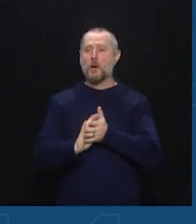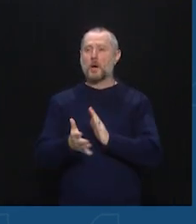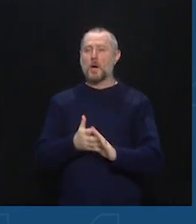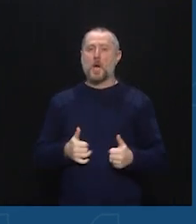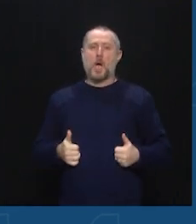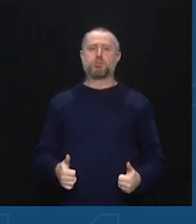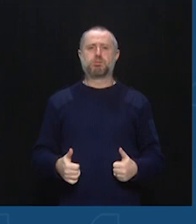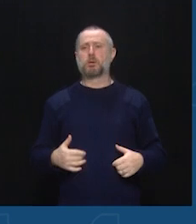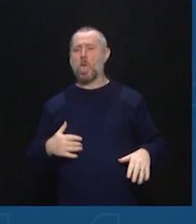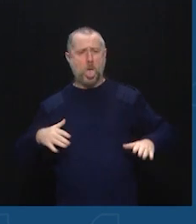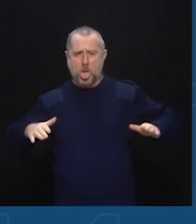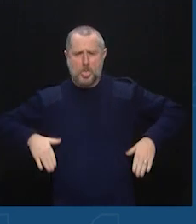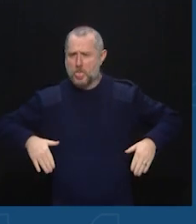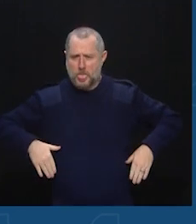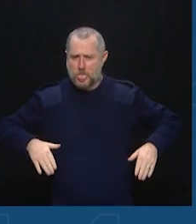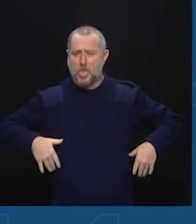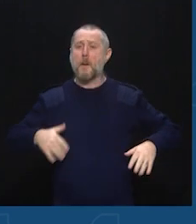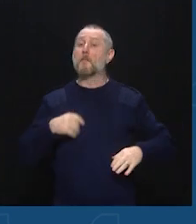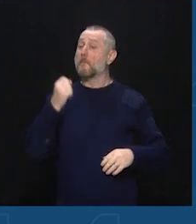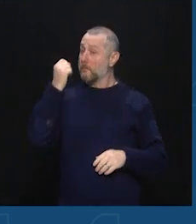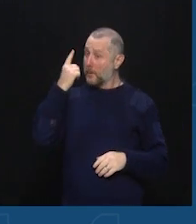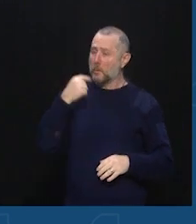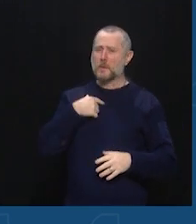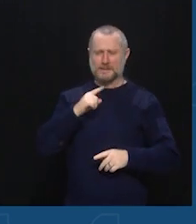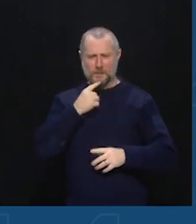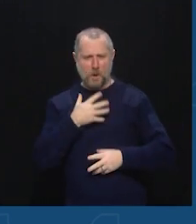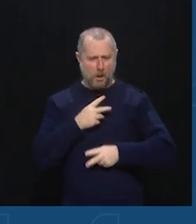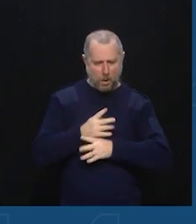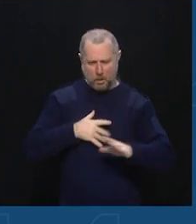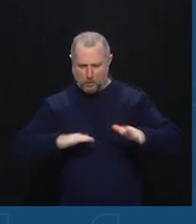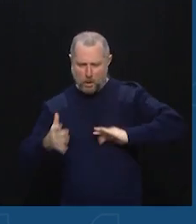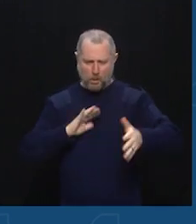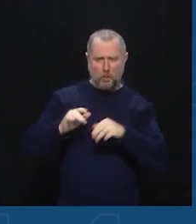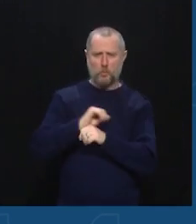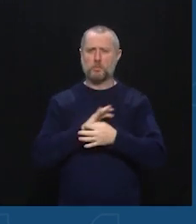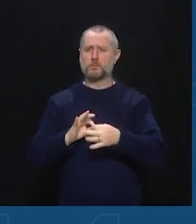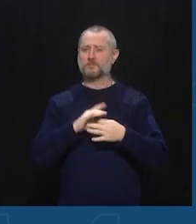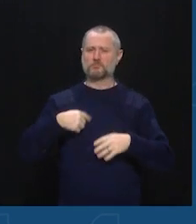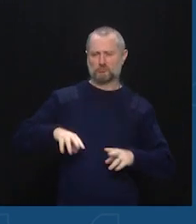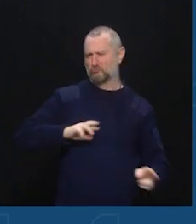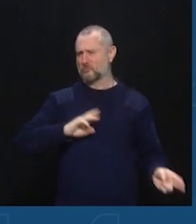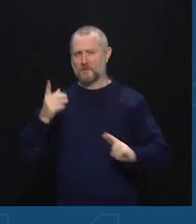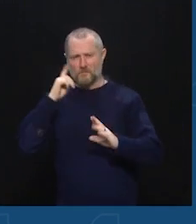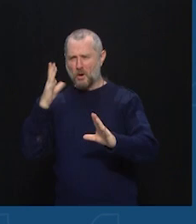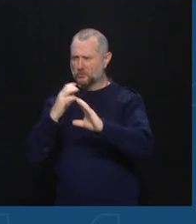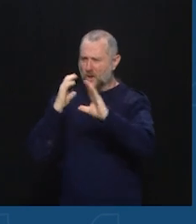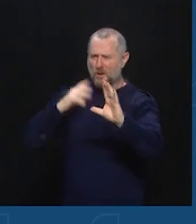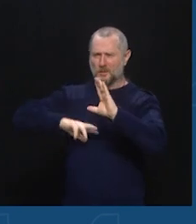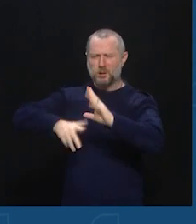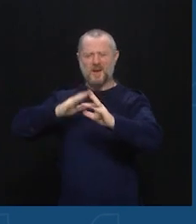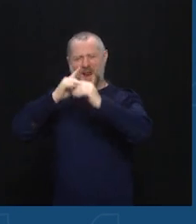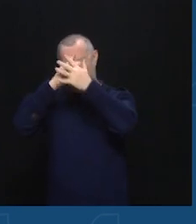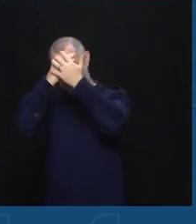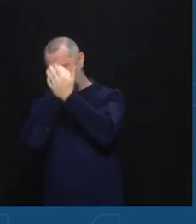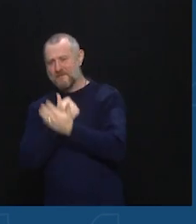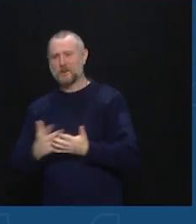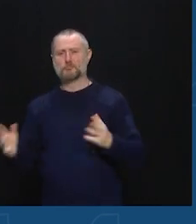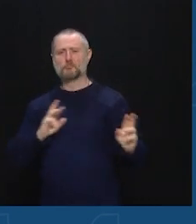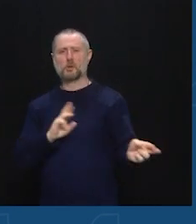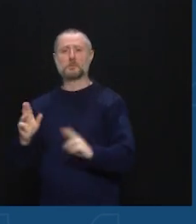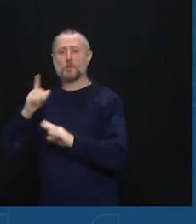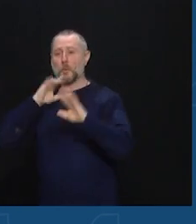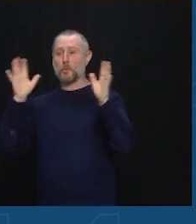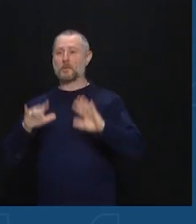seriousness with which we're approaching this, to let everyone know we have the resources on the ground, but the weather is wildly unpredictable, and we